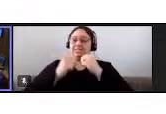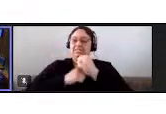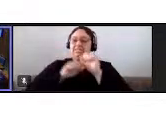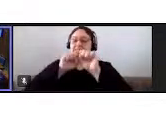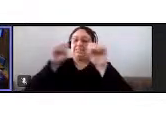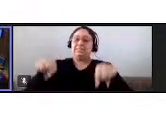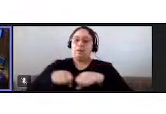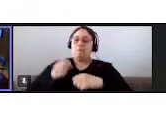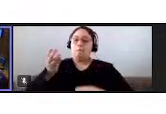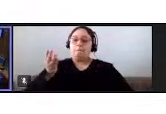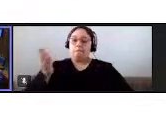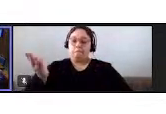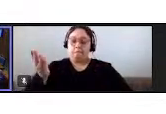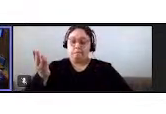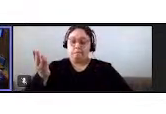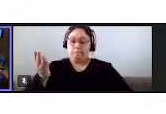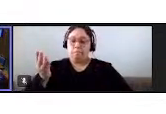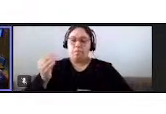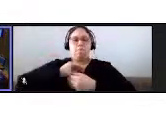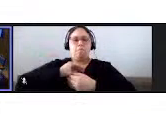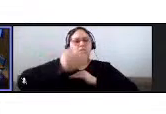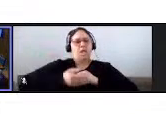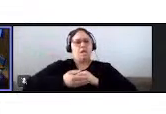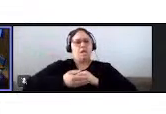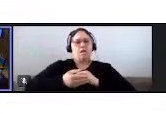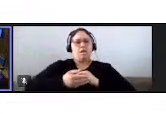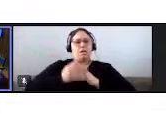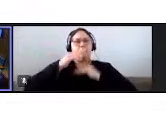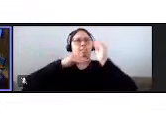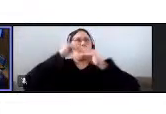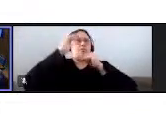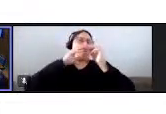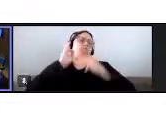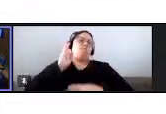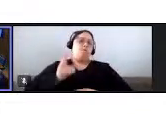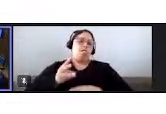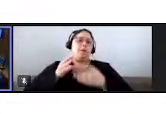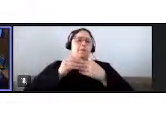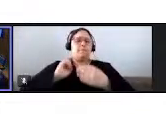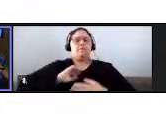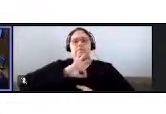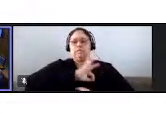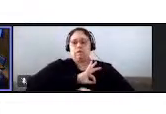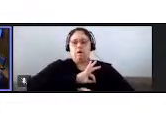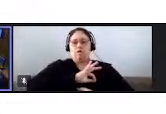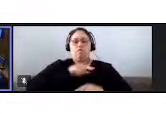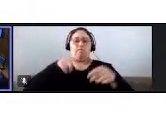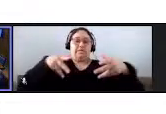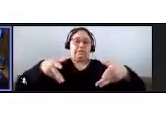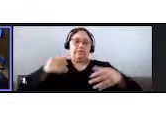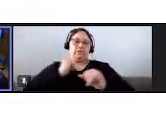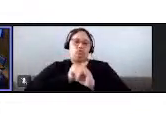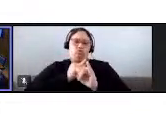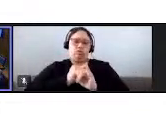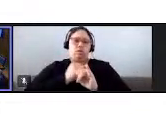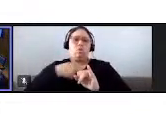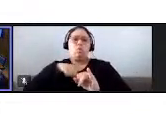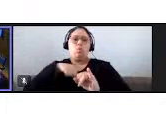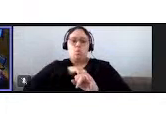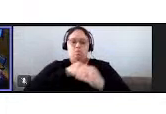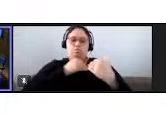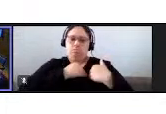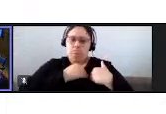place will protect the building and the members and the staff of this institution. I think we have an